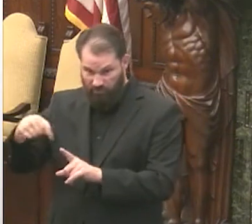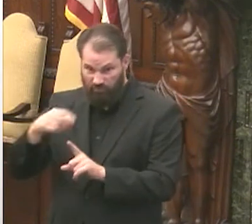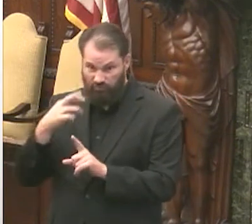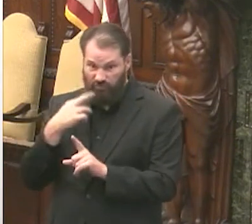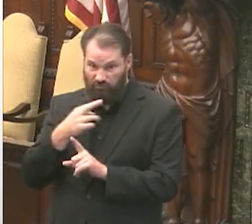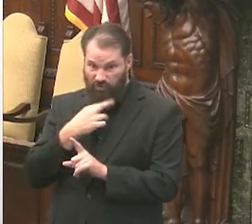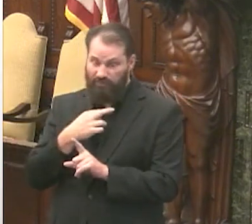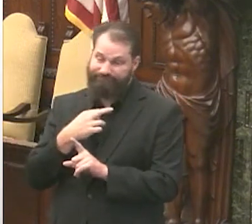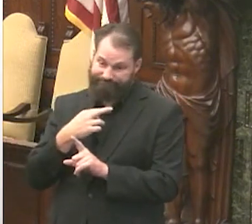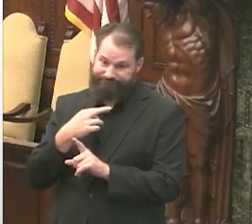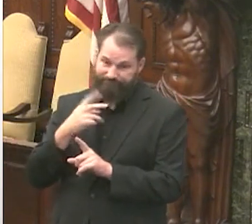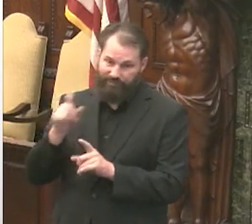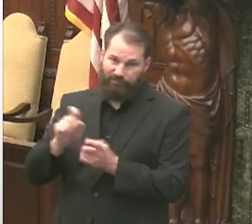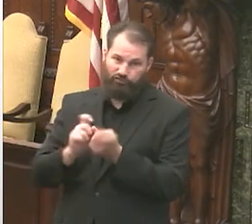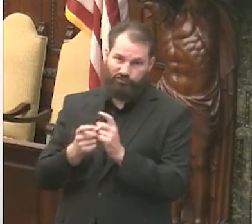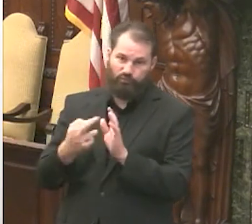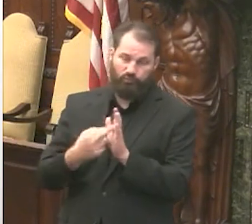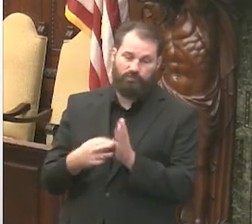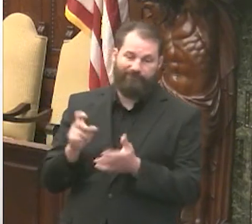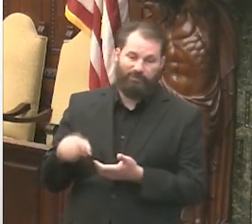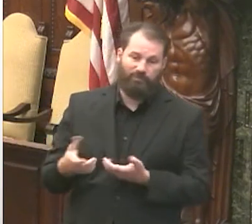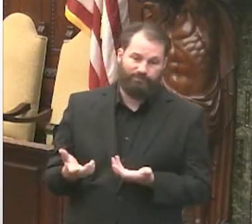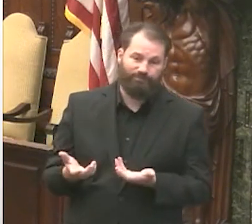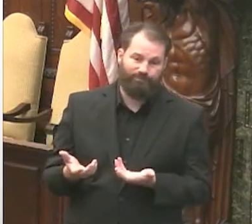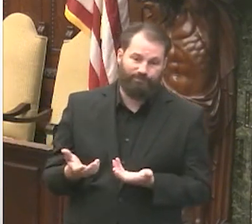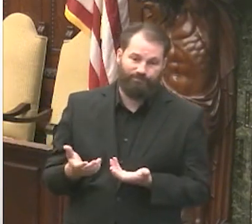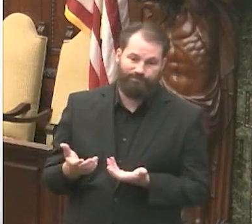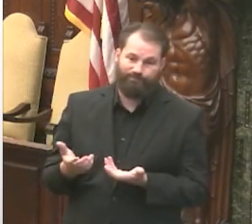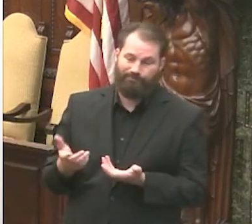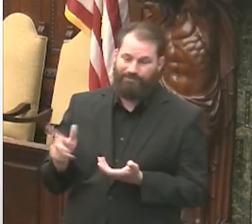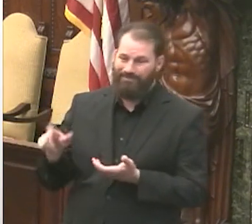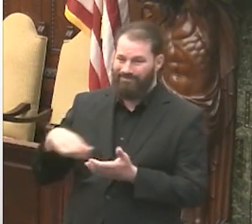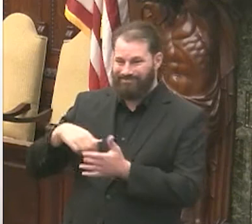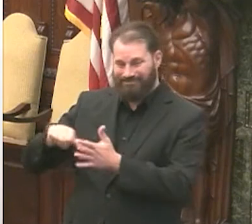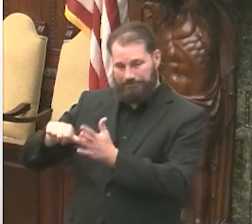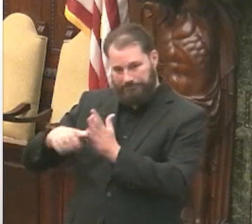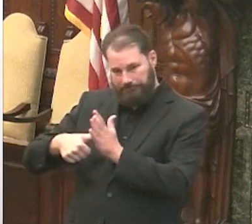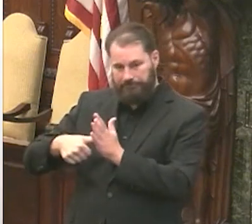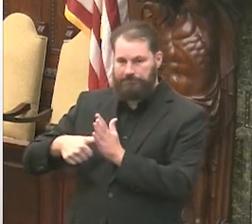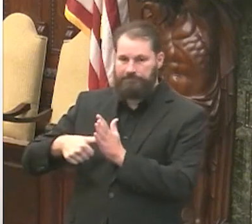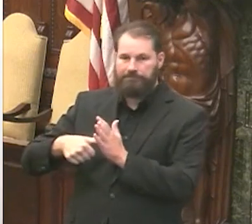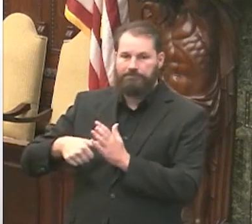high-risk situation, and so we want to again reemphasize, including for Spanish-speaking